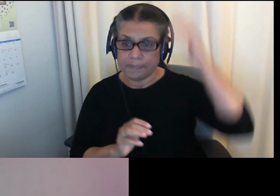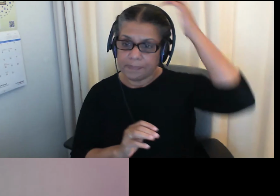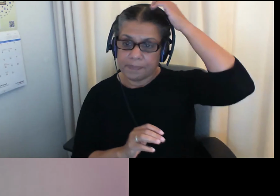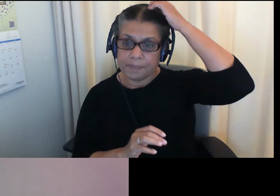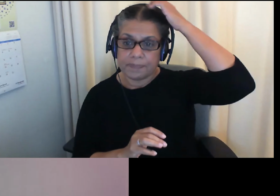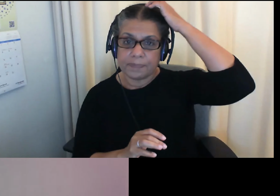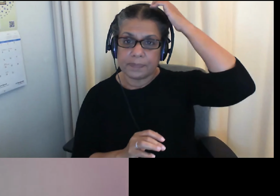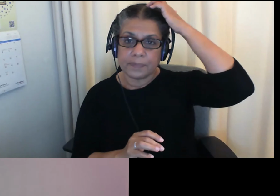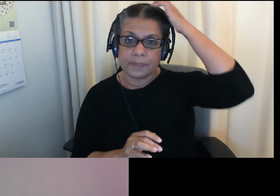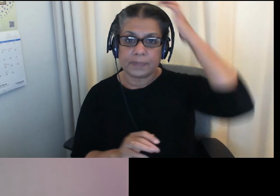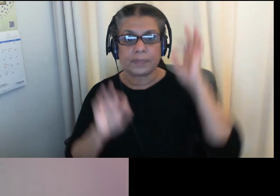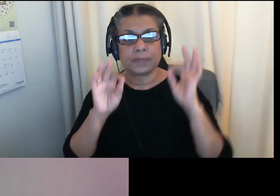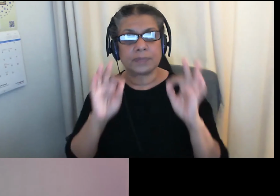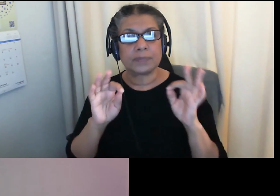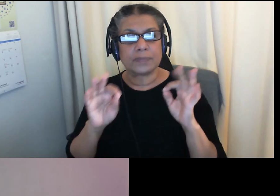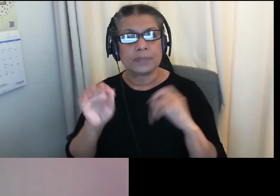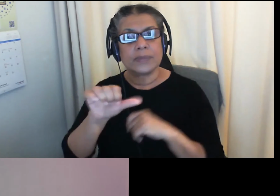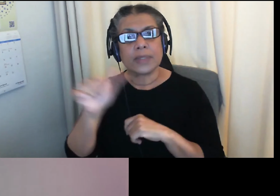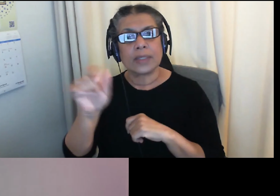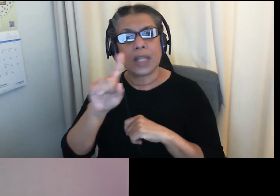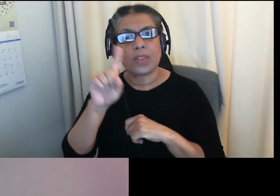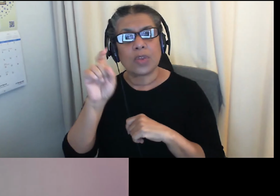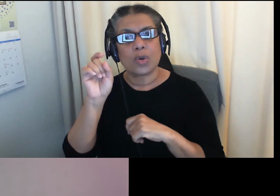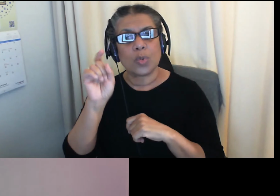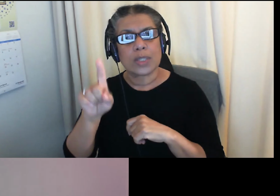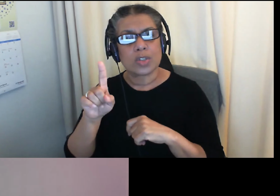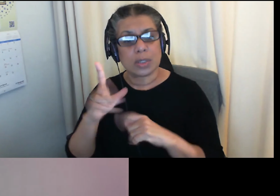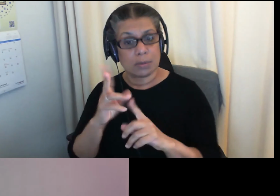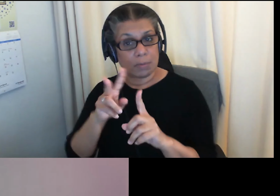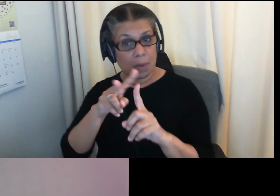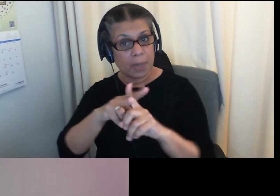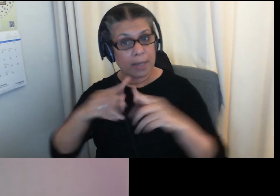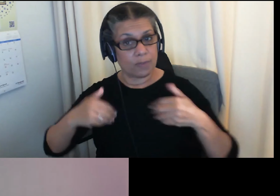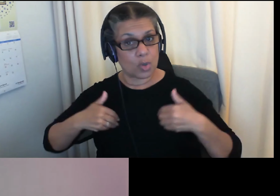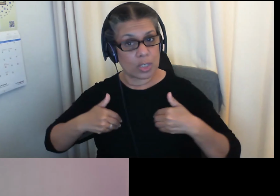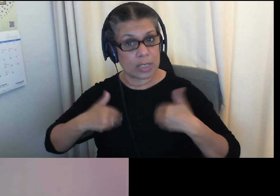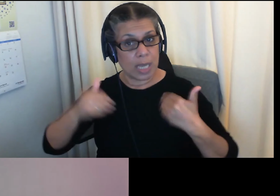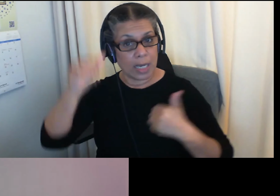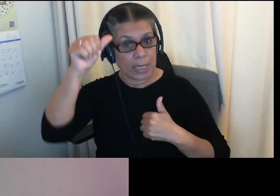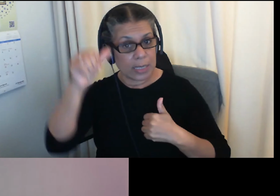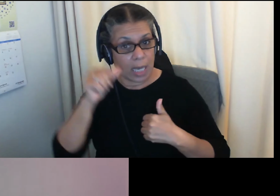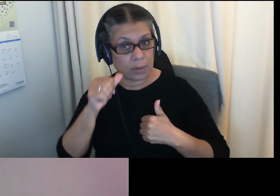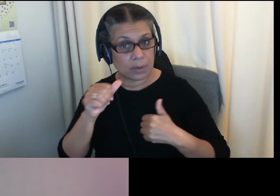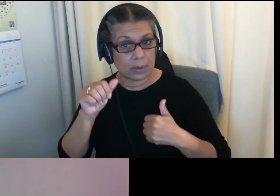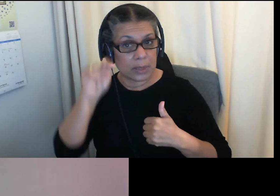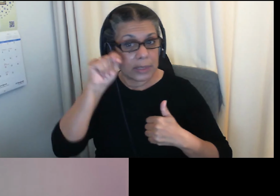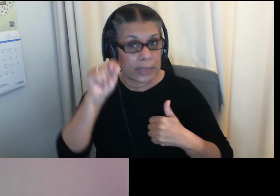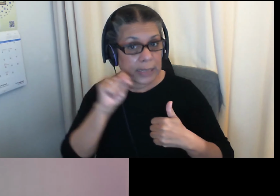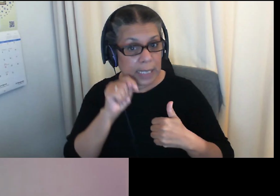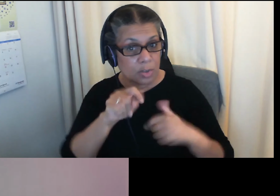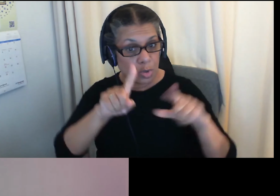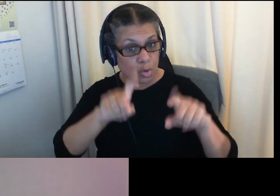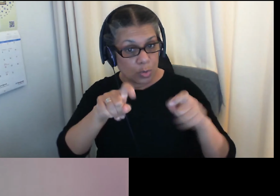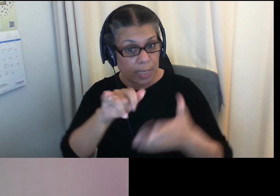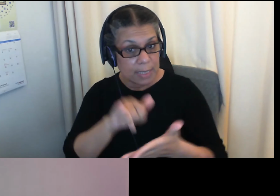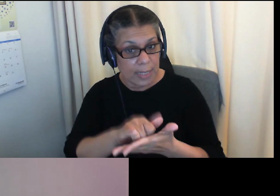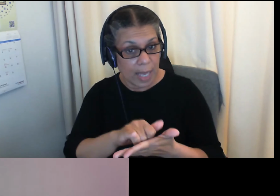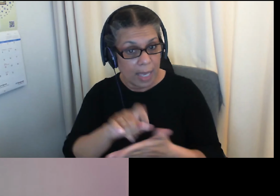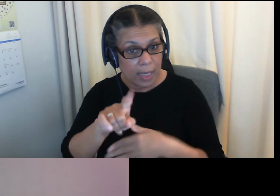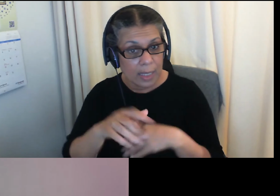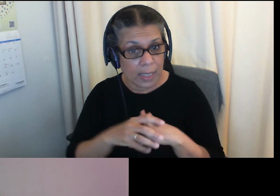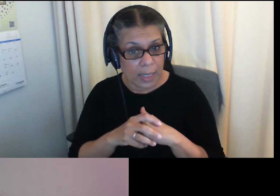Perfect. And then there's a question here about using this in young adults. Is it valid and reliable in young adults? Have you tested, or do you know, or what do you